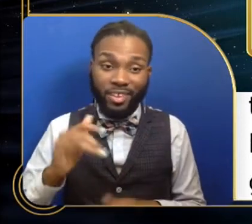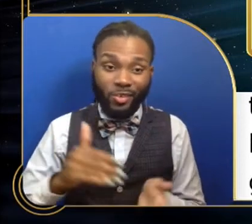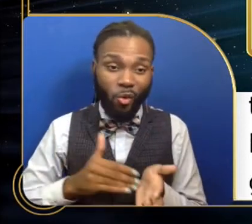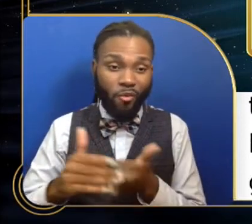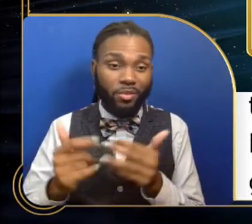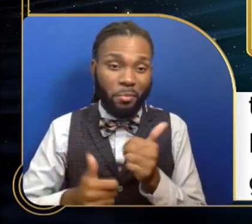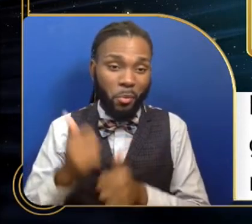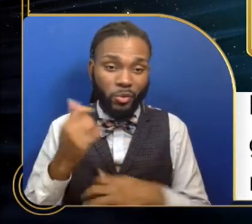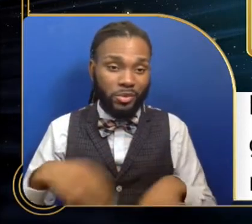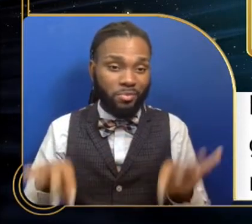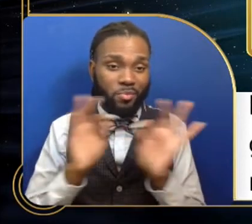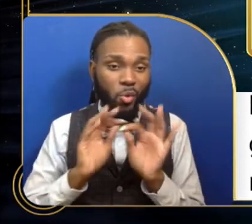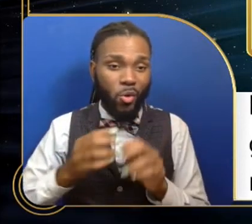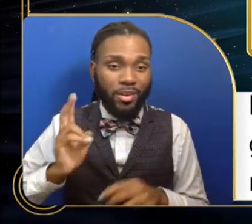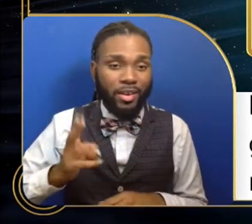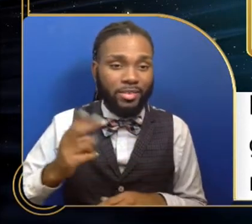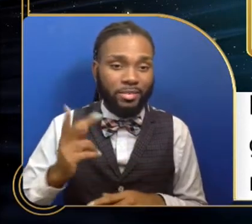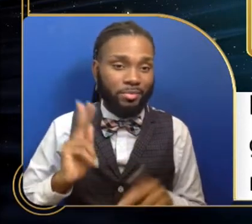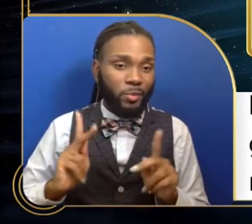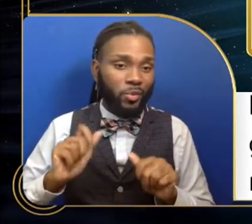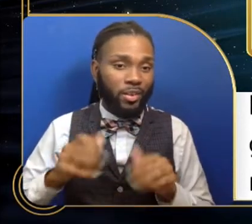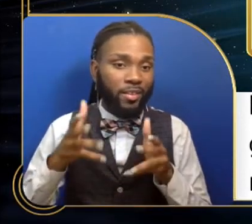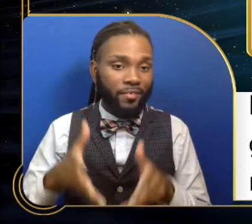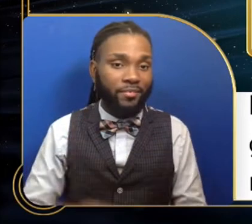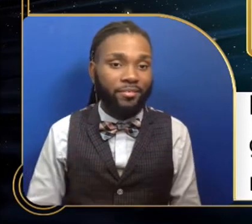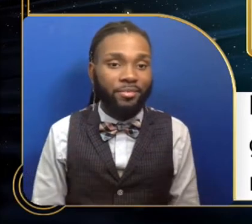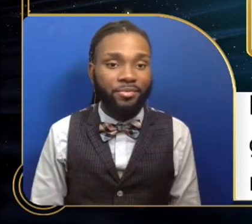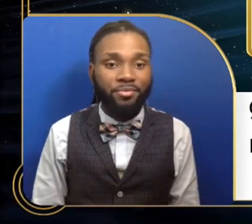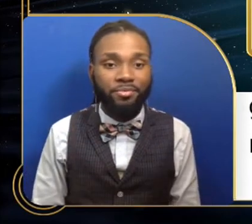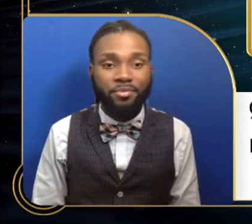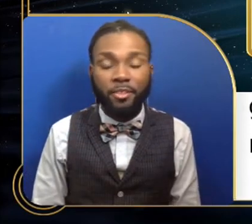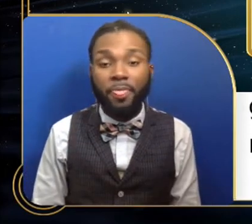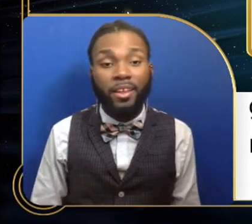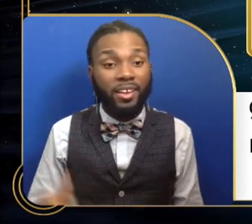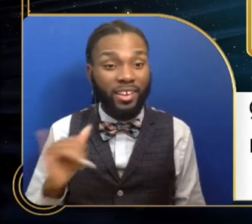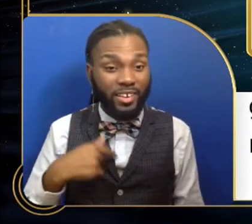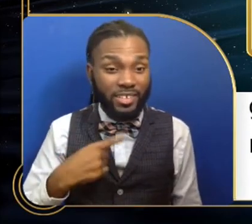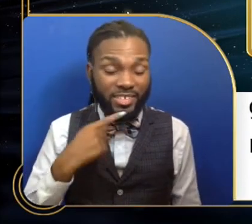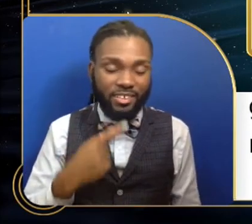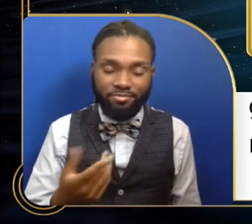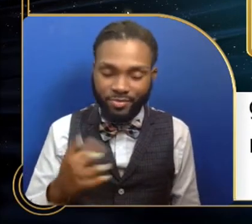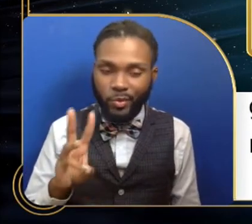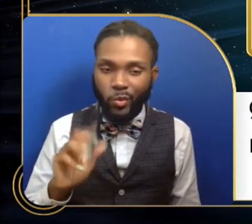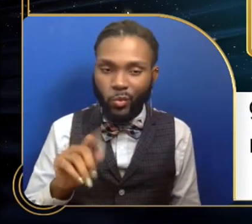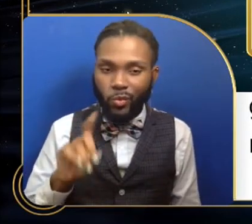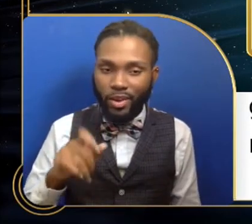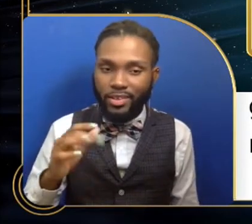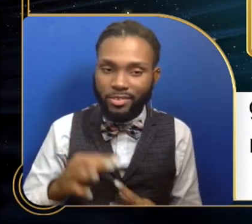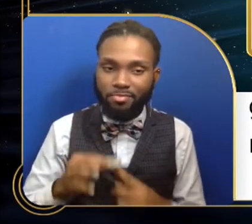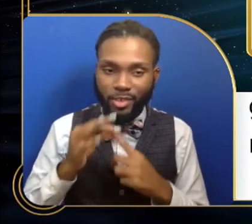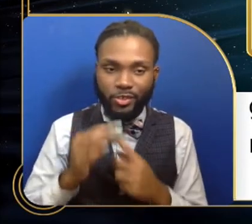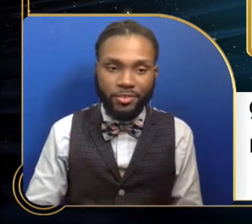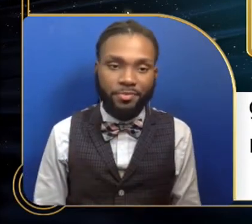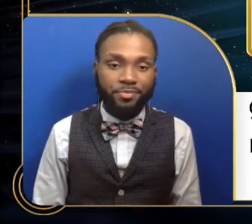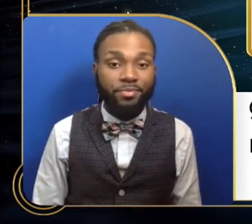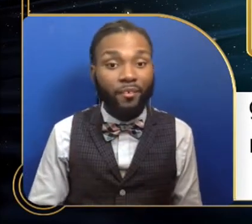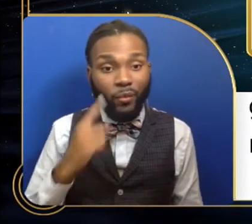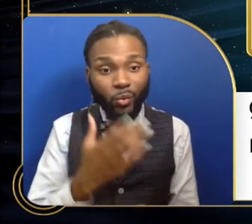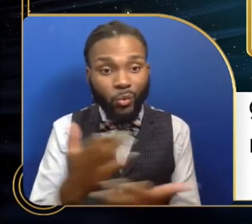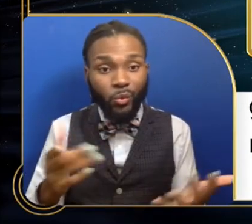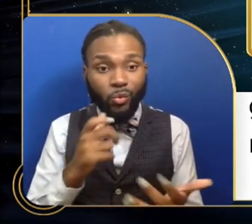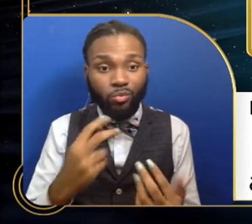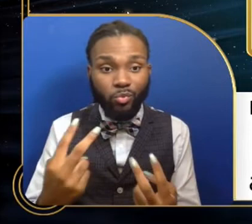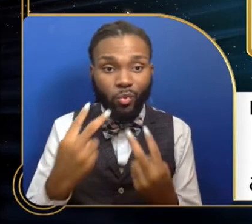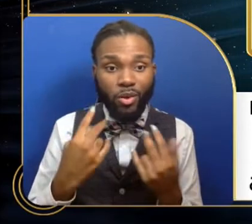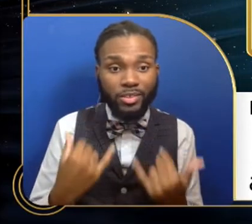legacy one can leave. As I said, Wade is special To all of you in attendance now,